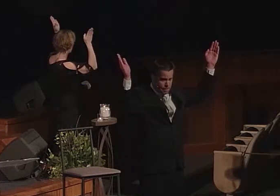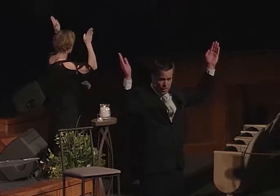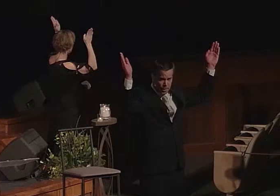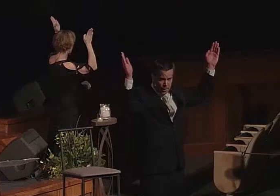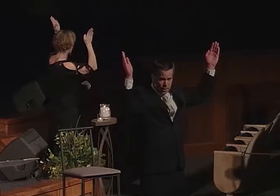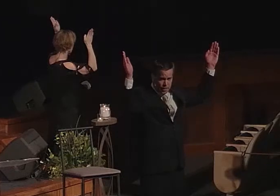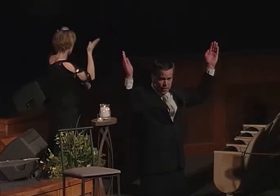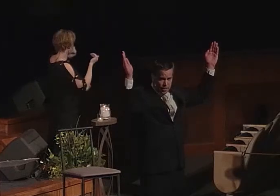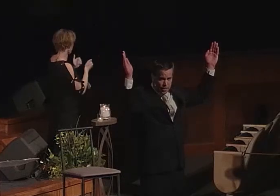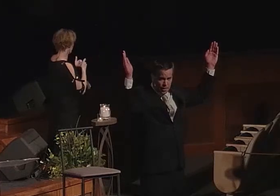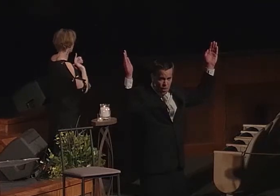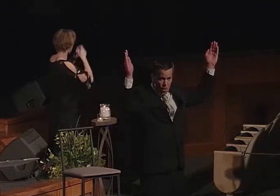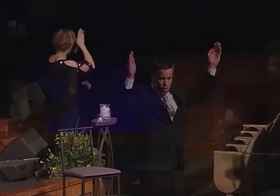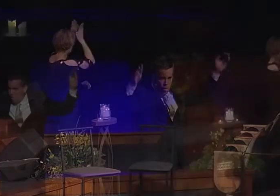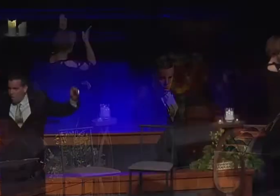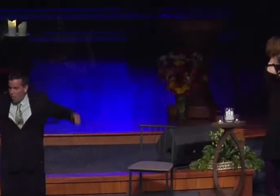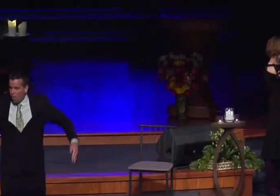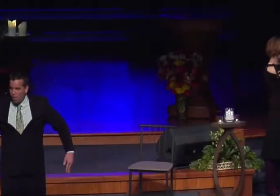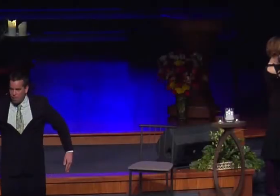top.